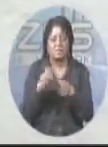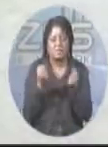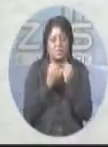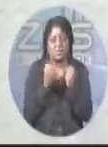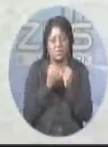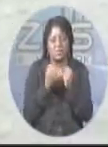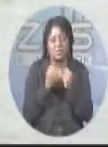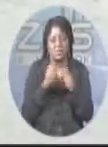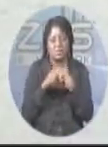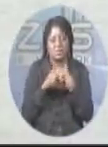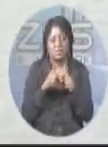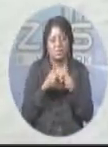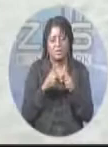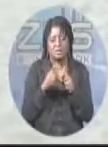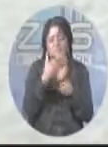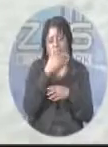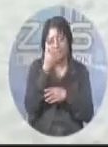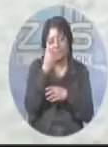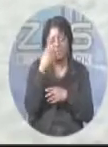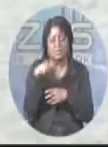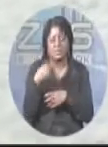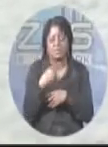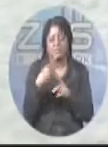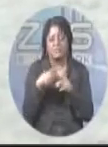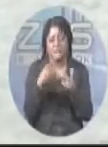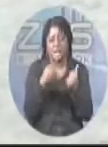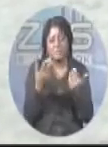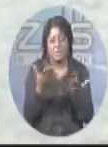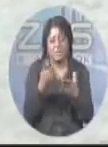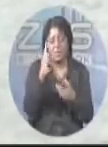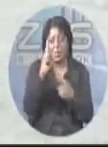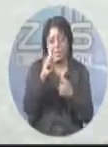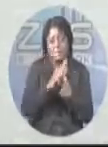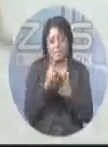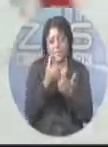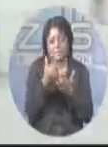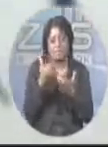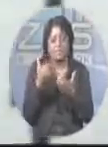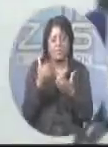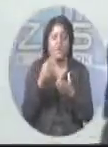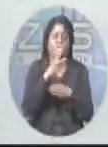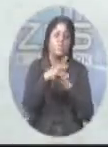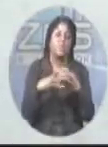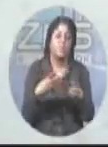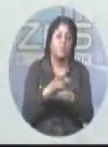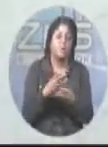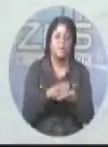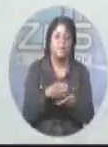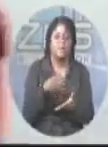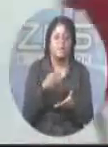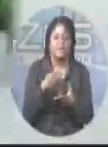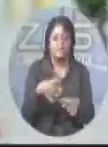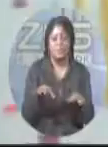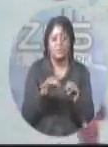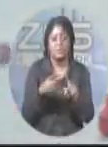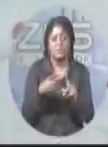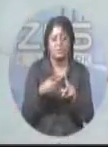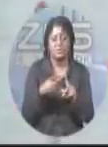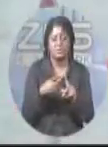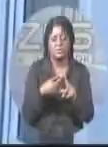important for us to come here 1 month before the World Cup. It's important to